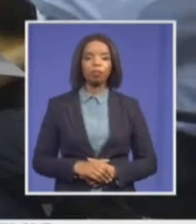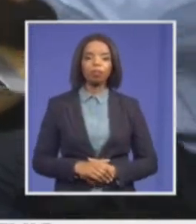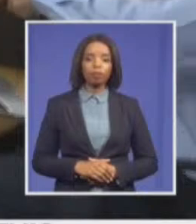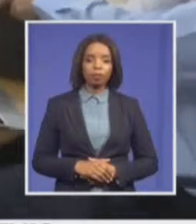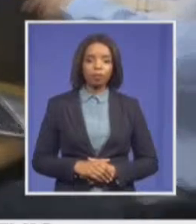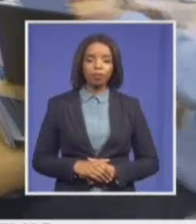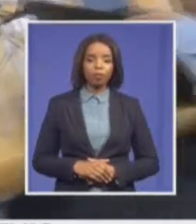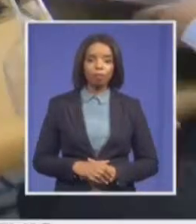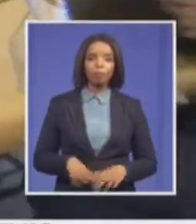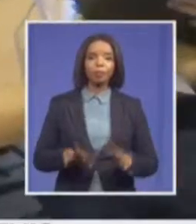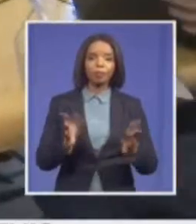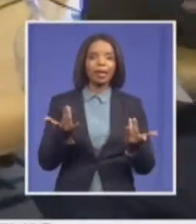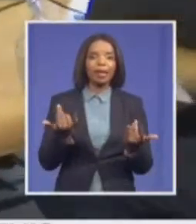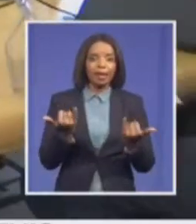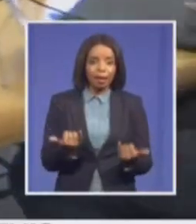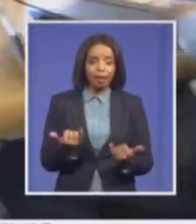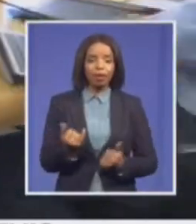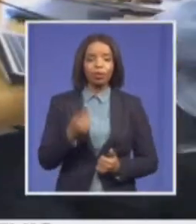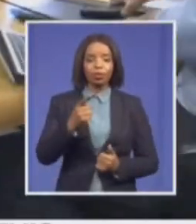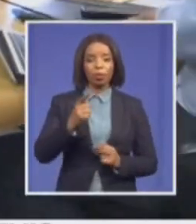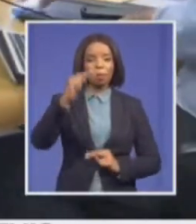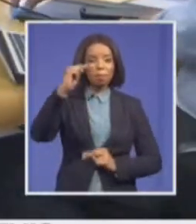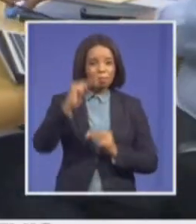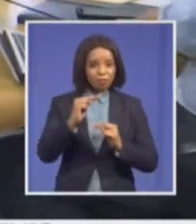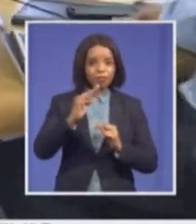synopsis up to that point, what happens?